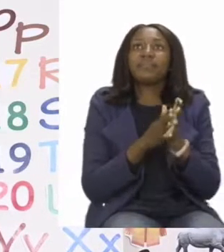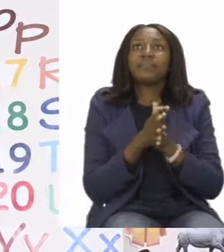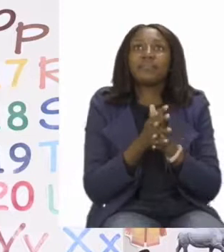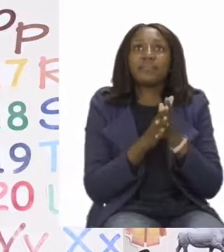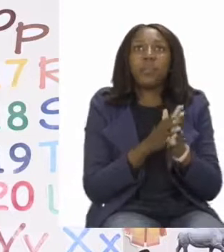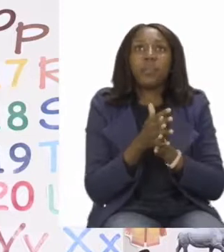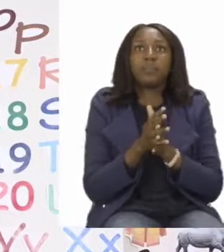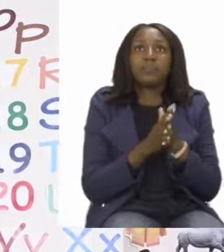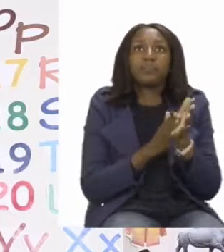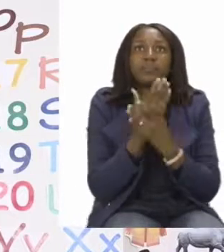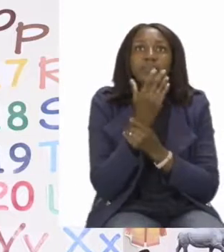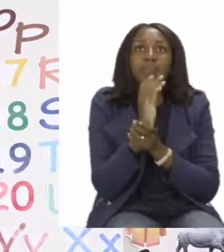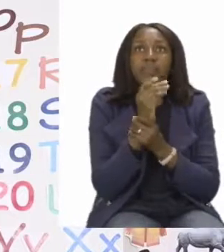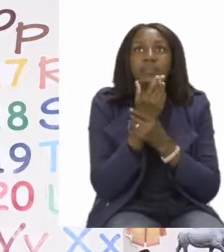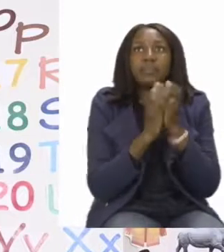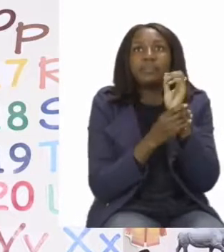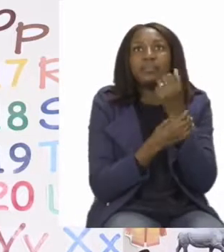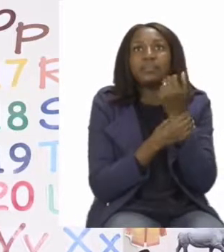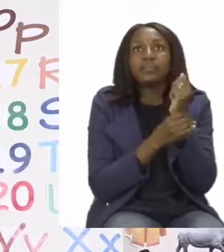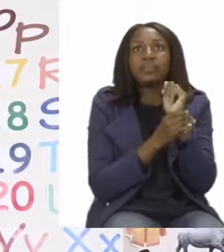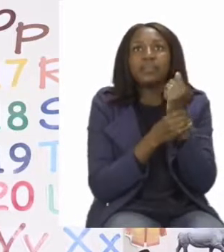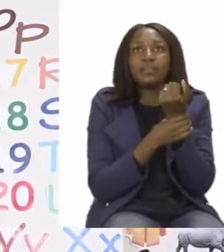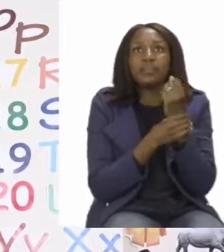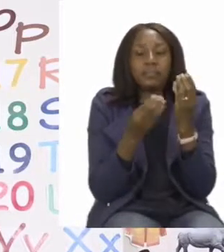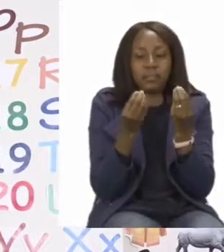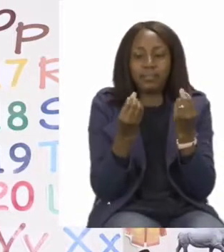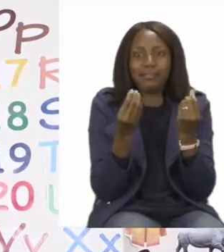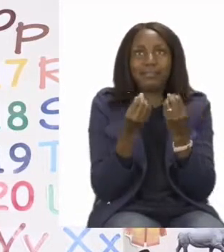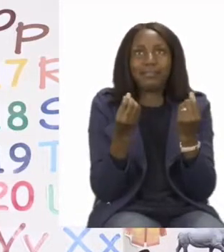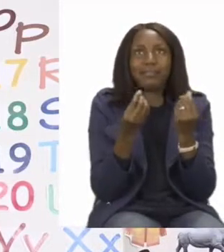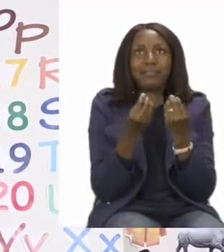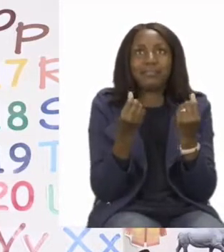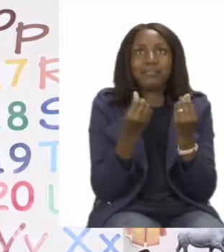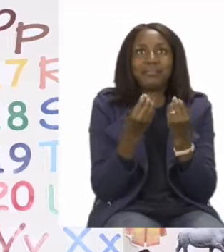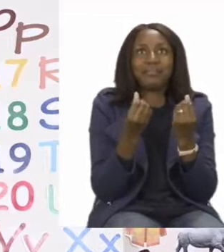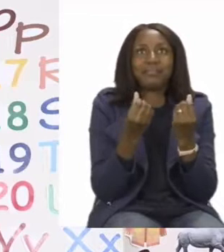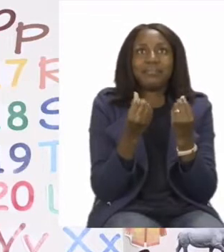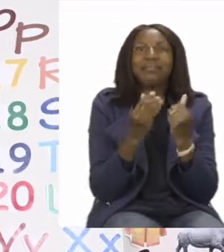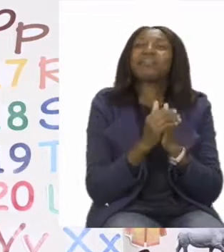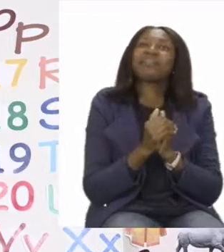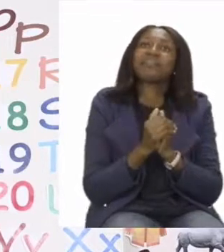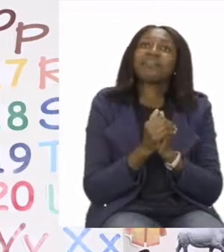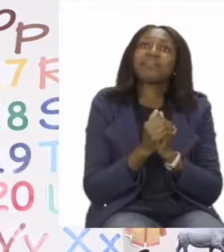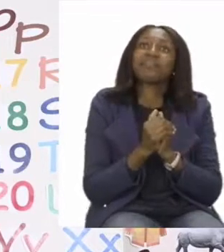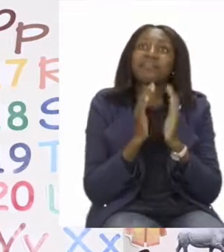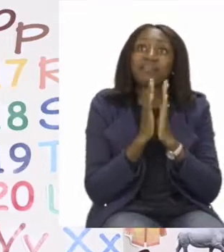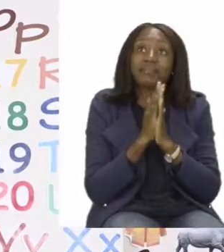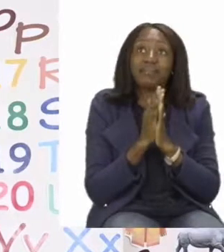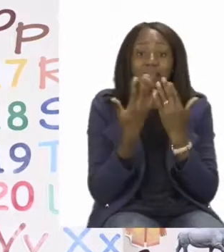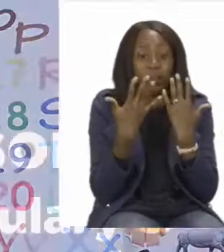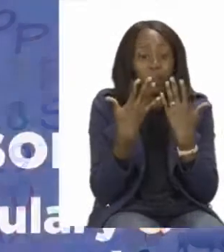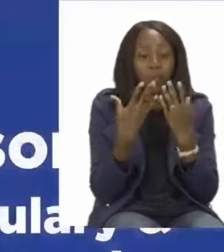our fingers, on our wrists, and our fingertips too. Make sure your hands are dry before